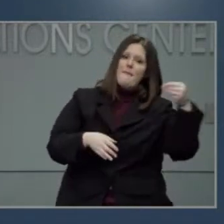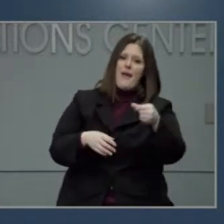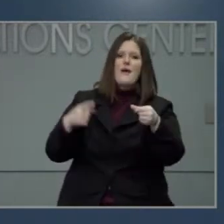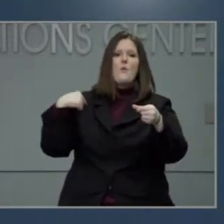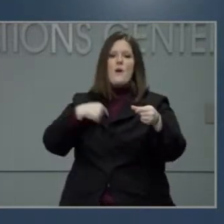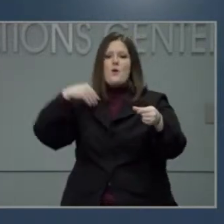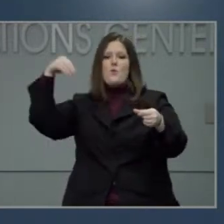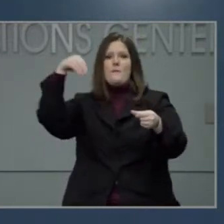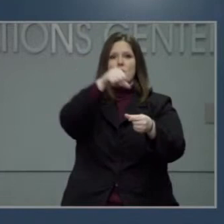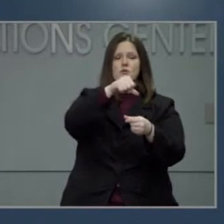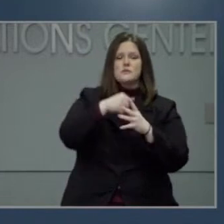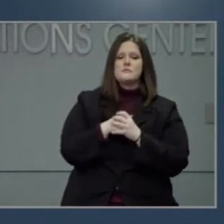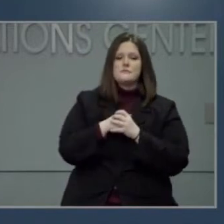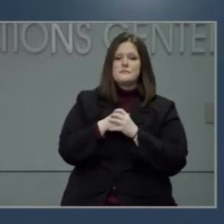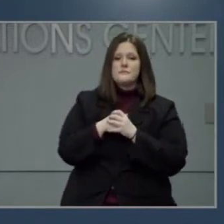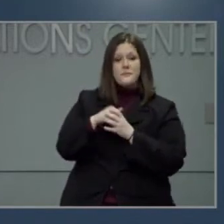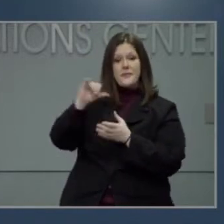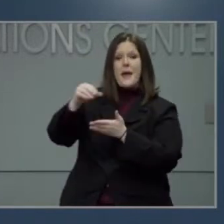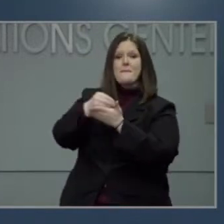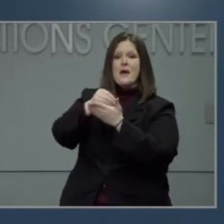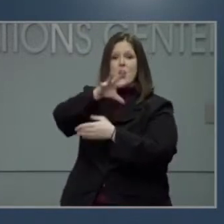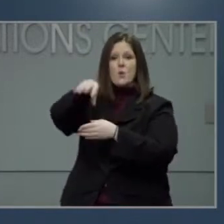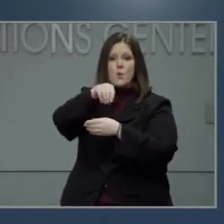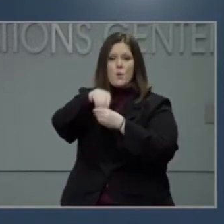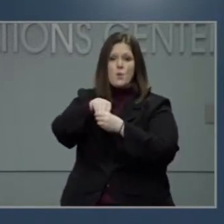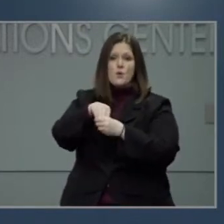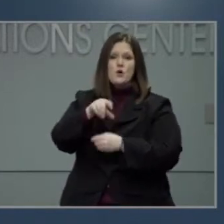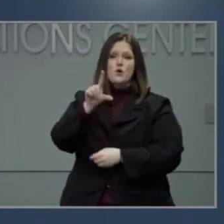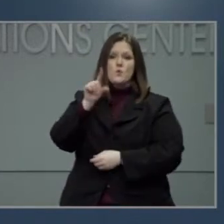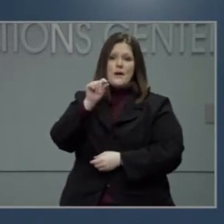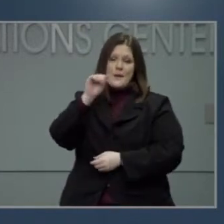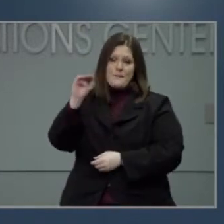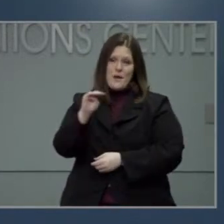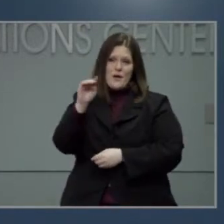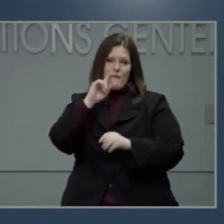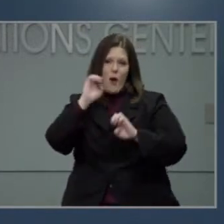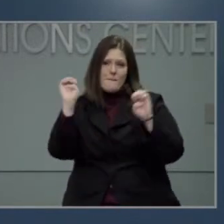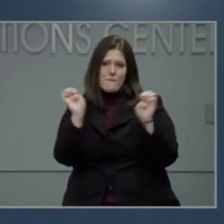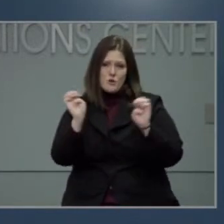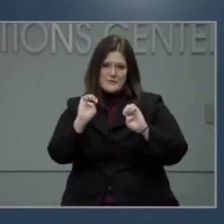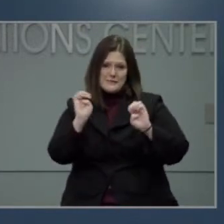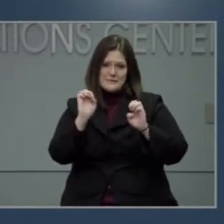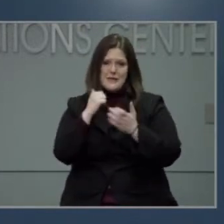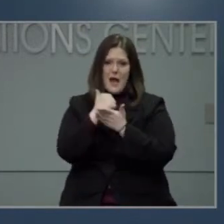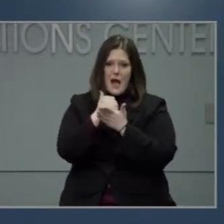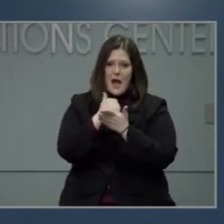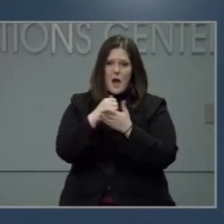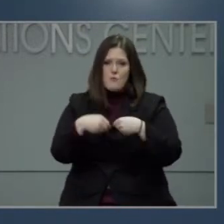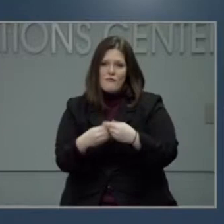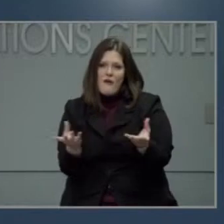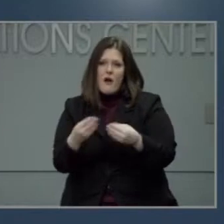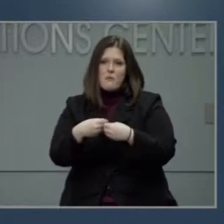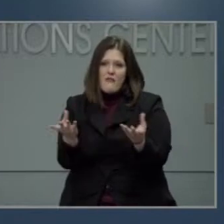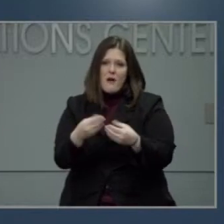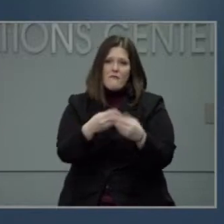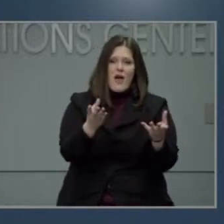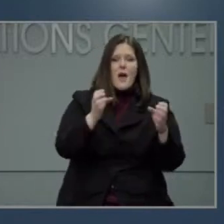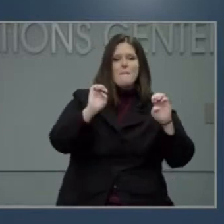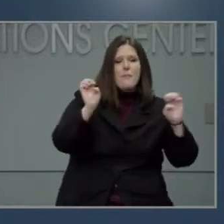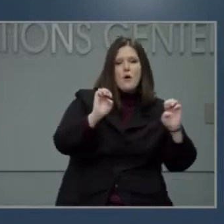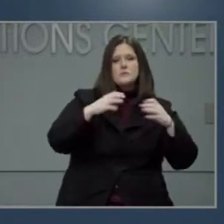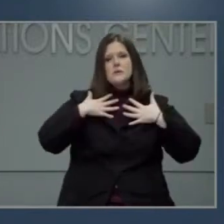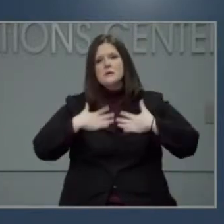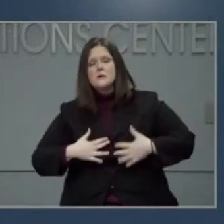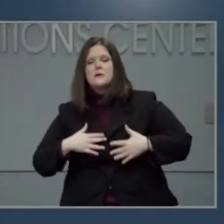also requests $20 million to purchase supplies, information technology, and other equipment to protect employees and